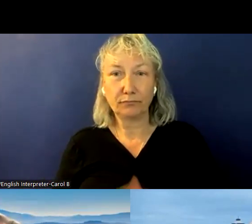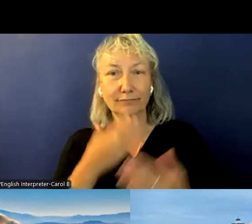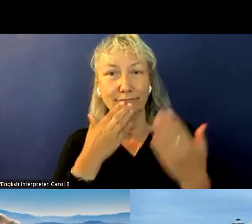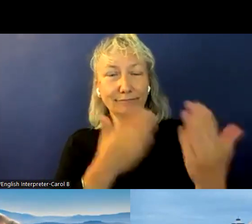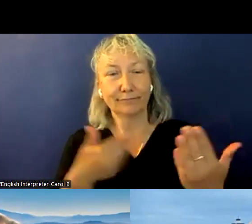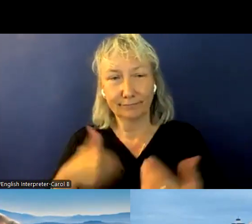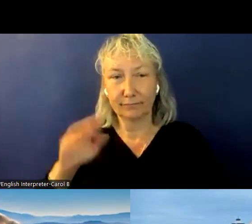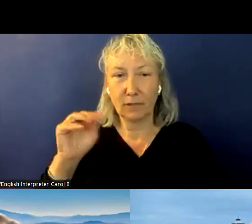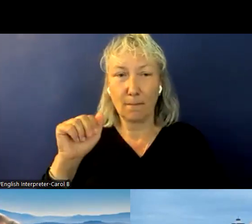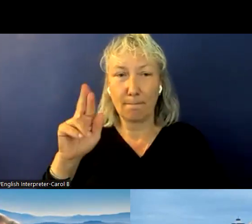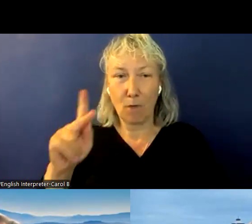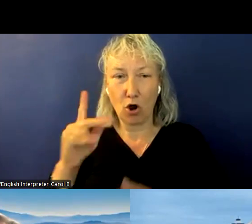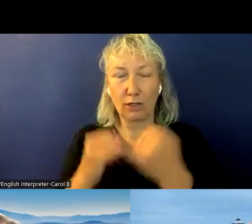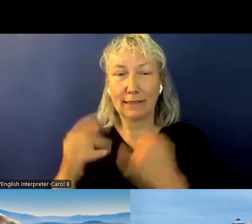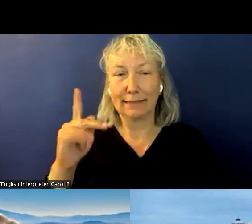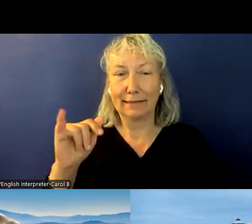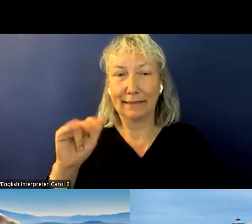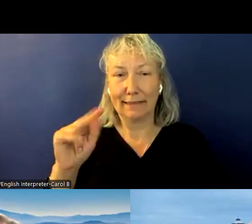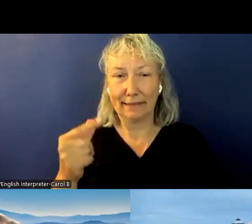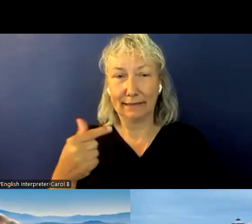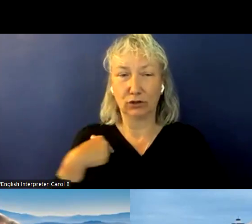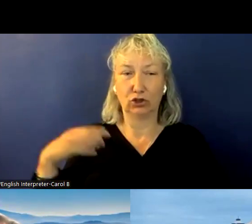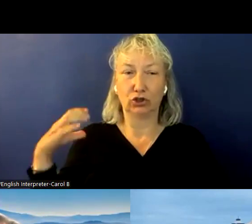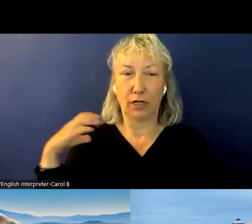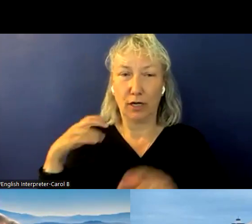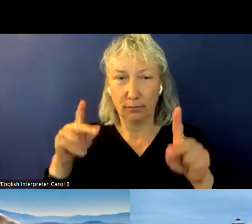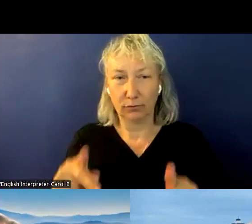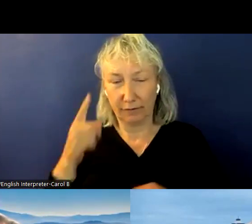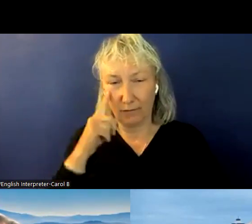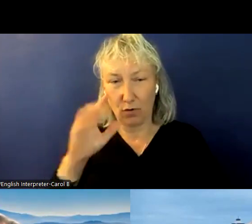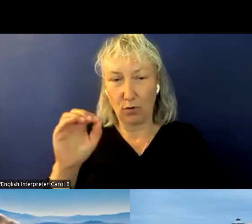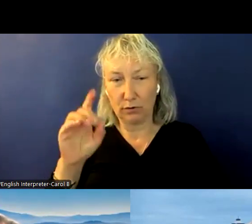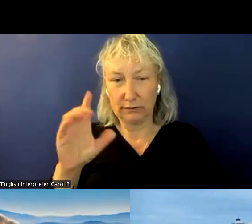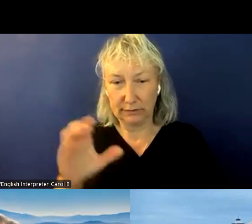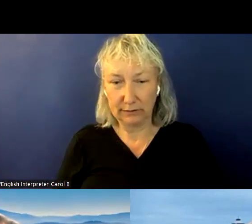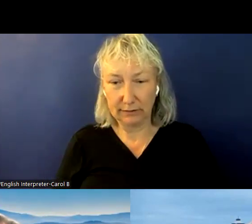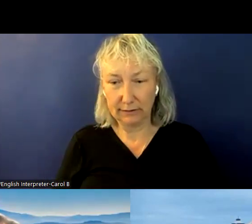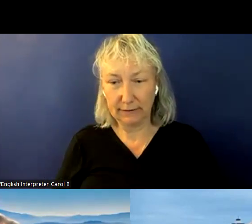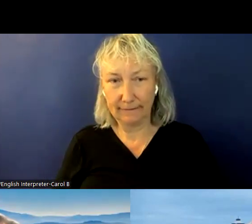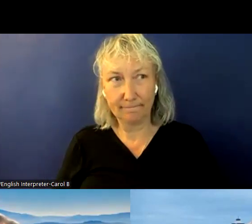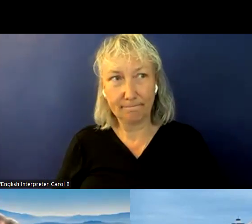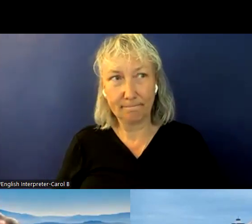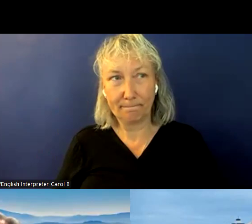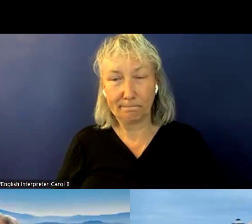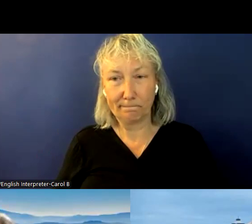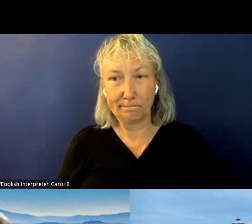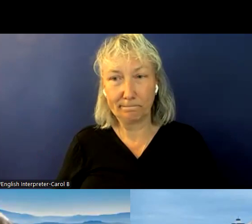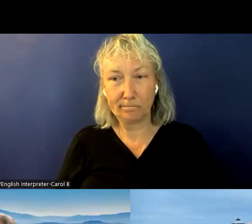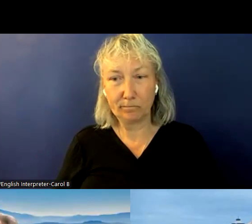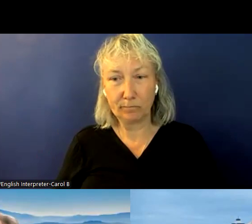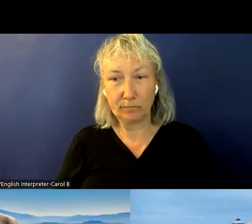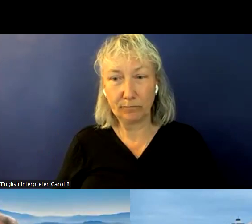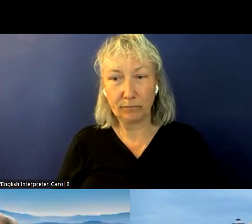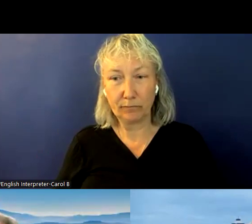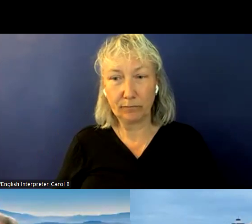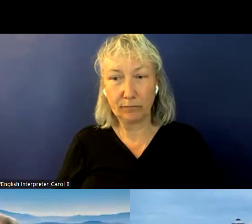King, the chair of the ODC. I would like to give a brief description of